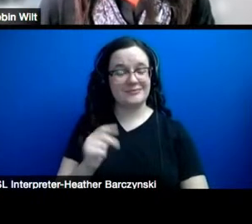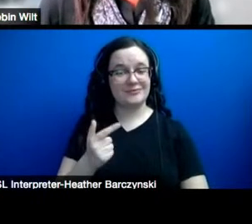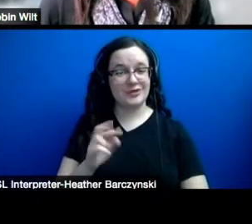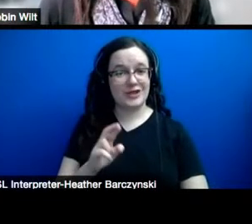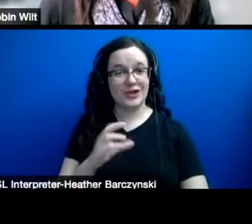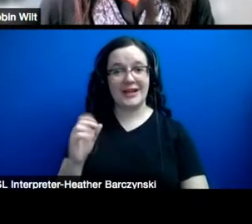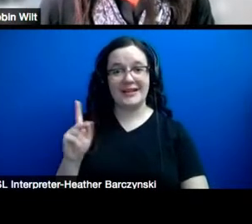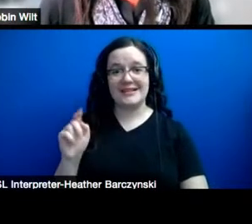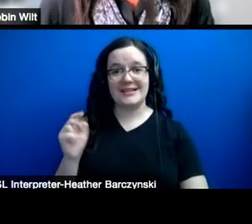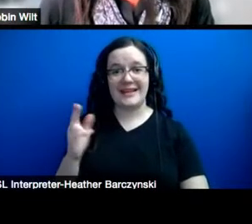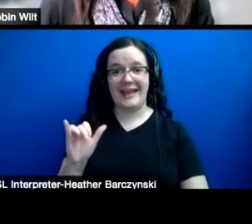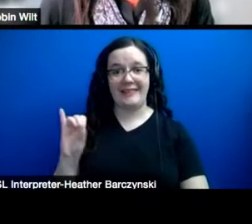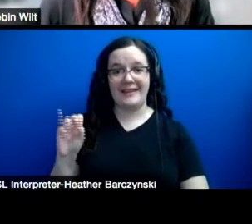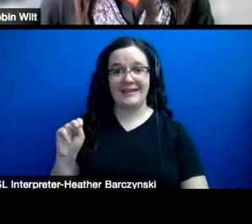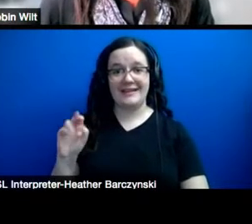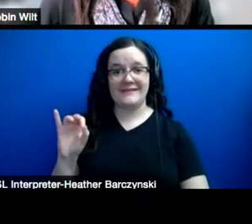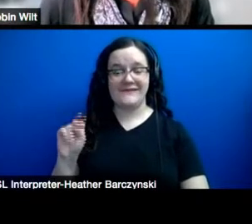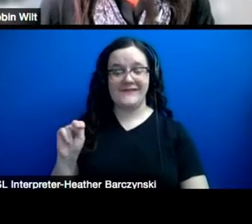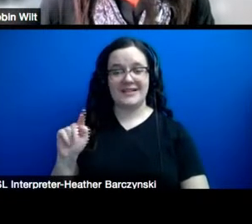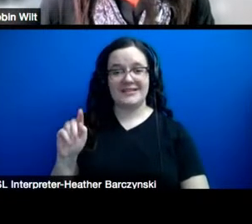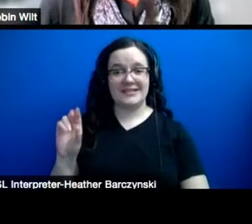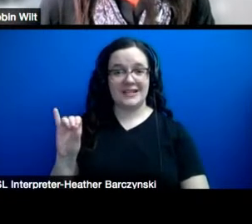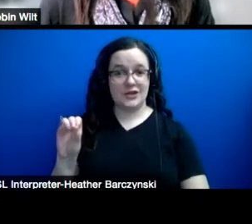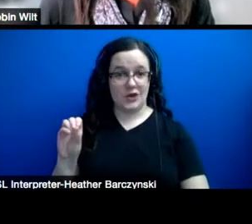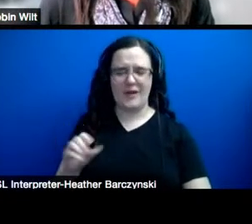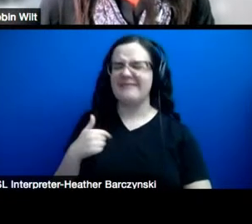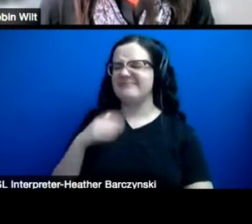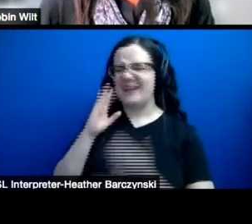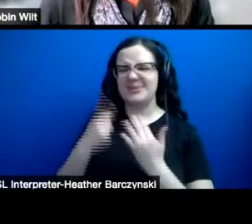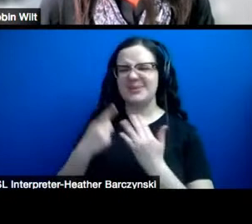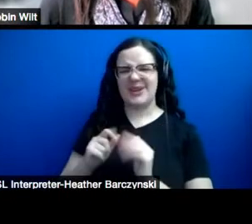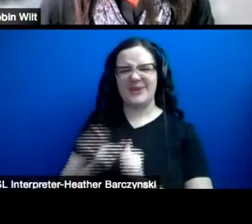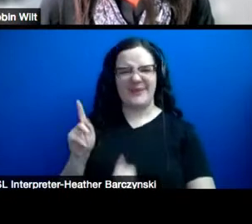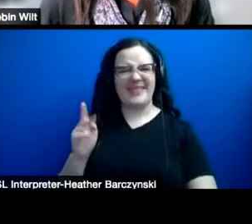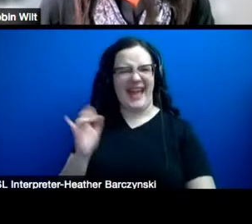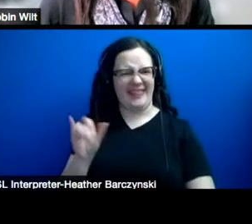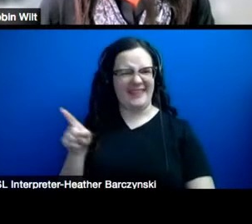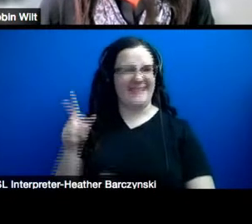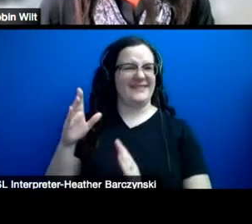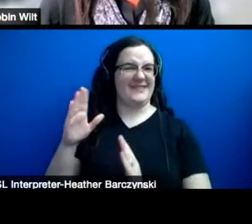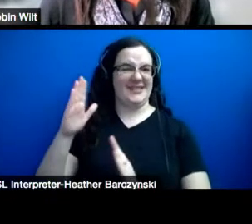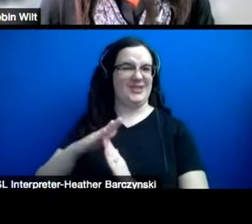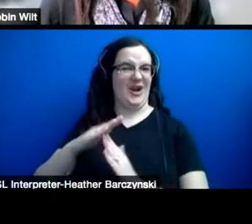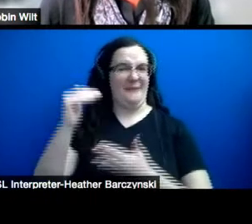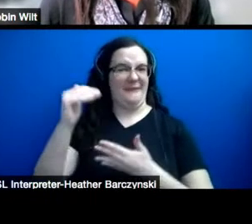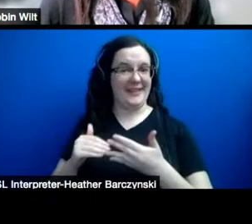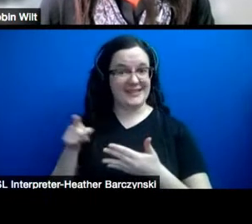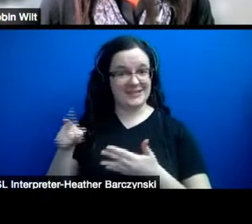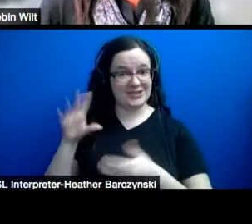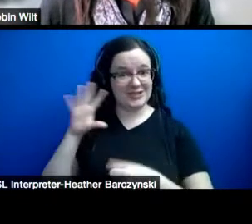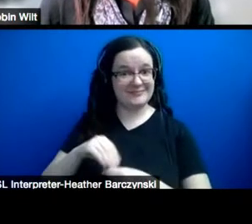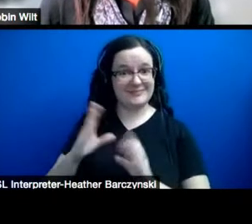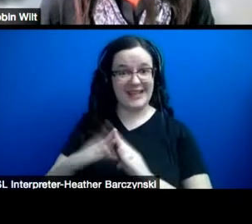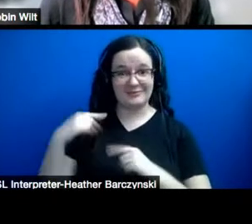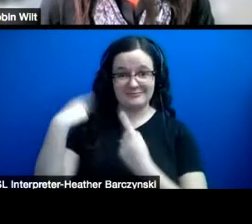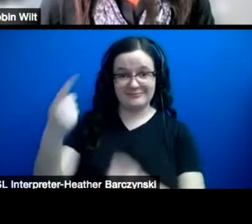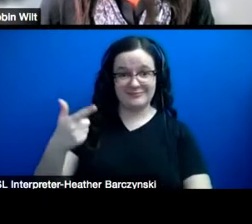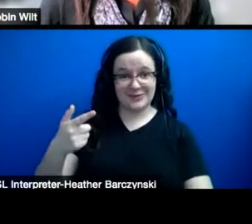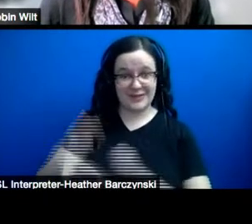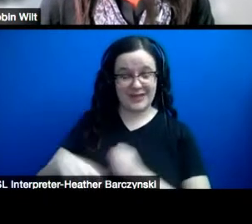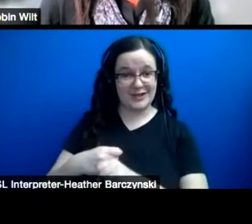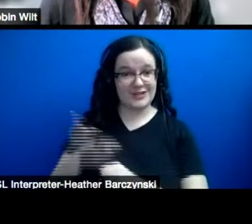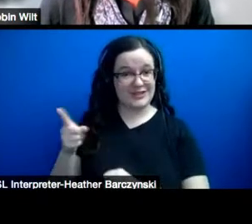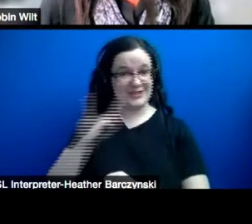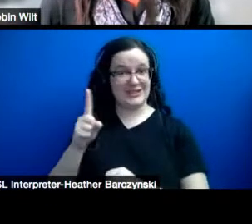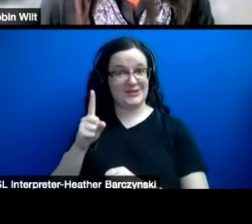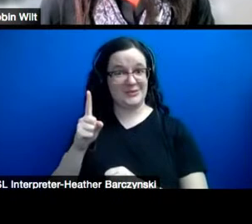start with Kathy. She's first on the list. She's been with the town 21 years. She's been the voice of the town for most of those 21 years.